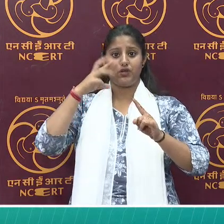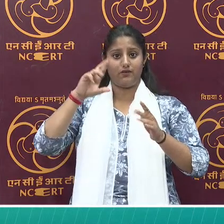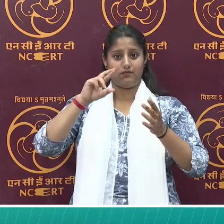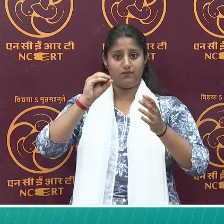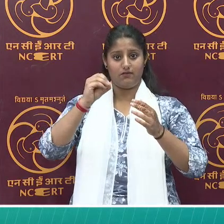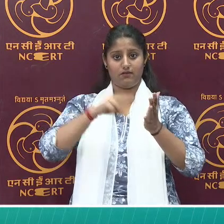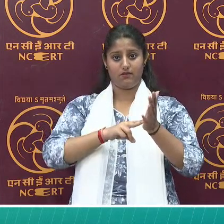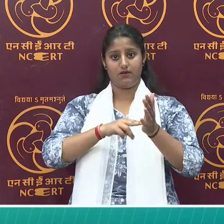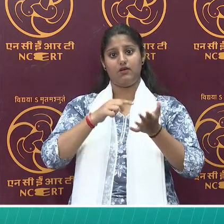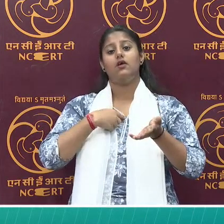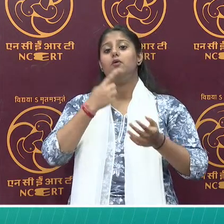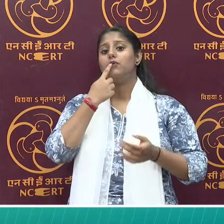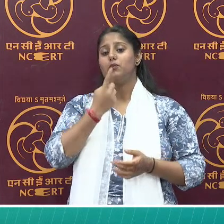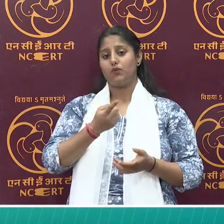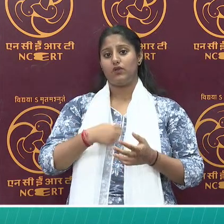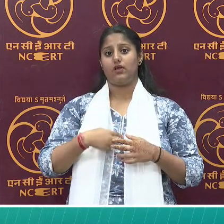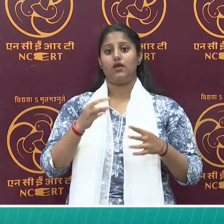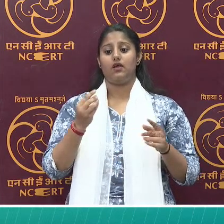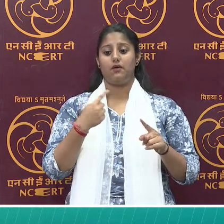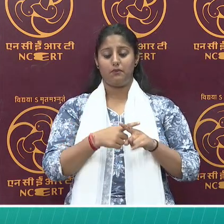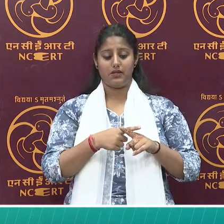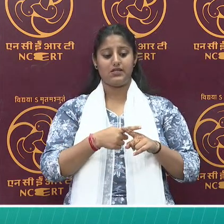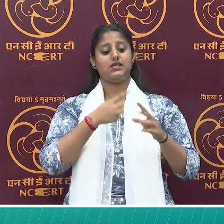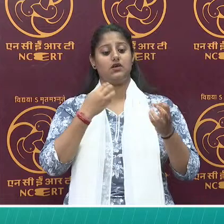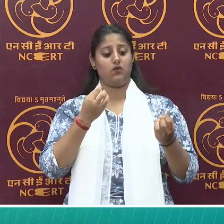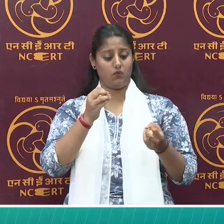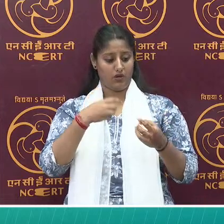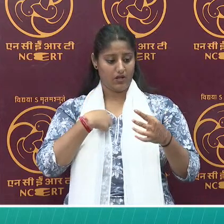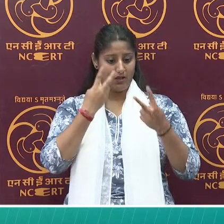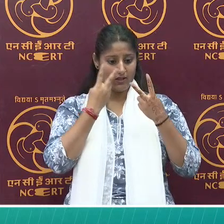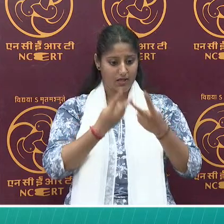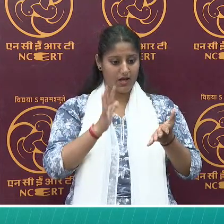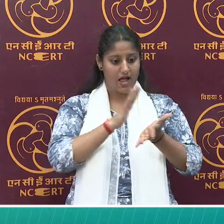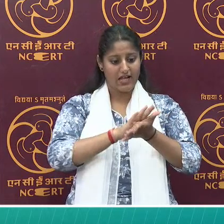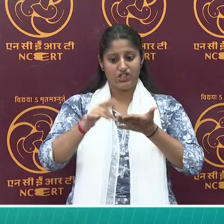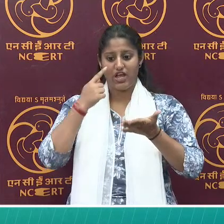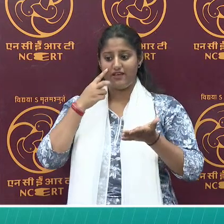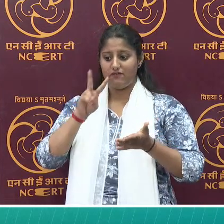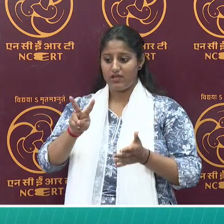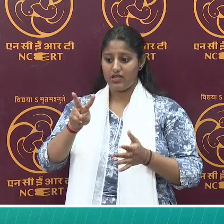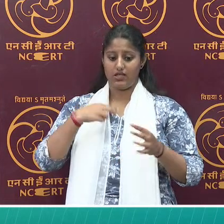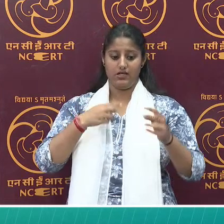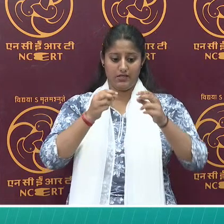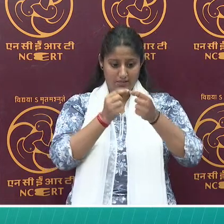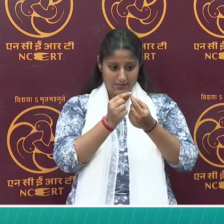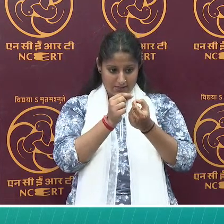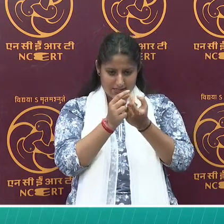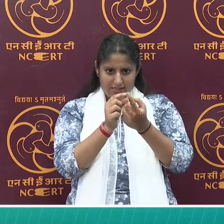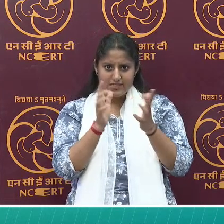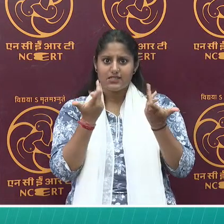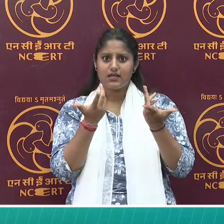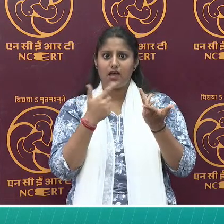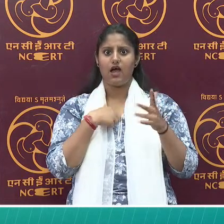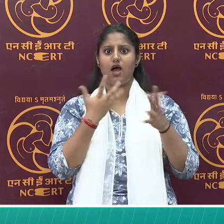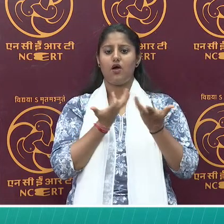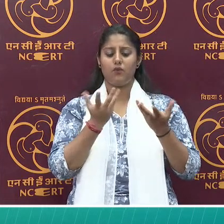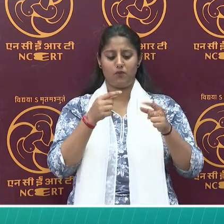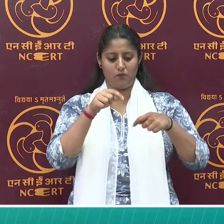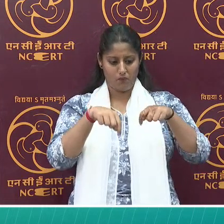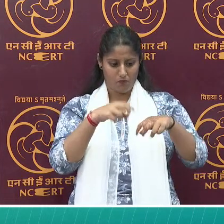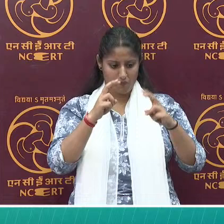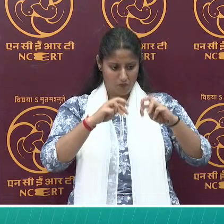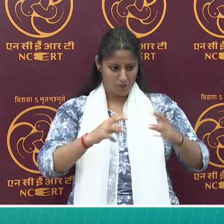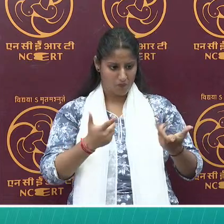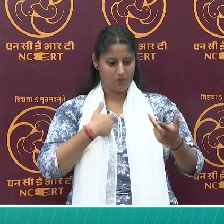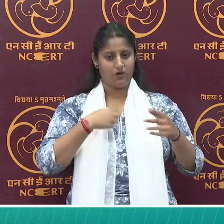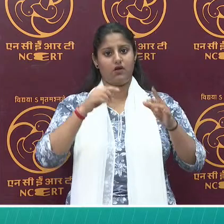and promoting high yield variety seeds of wheat and rice. So that was all the